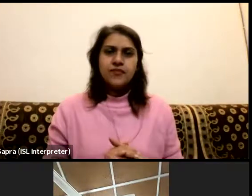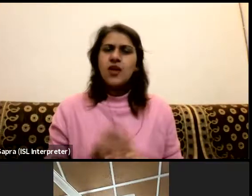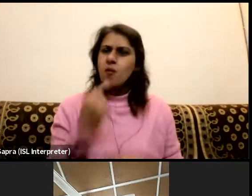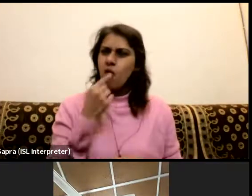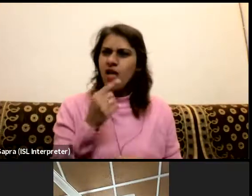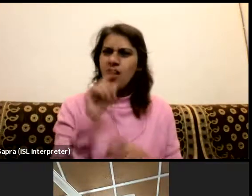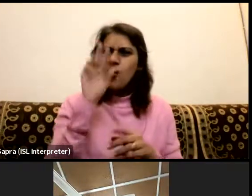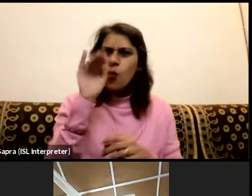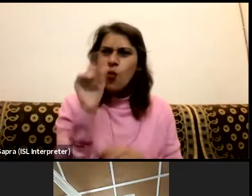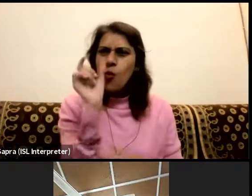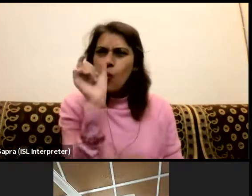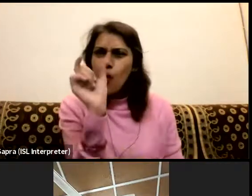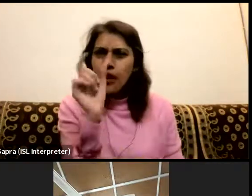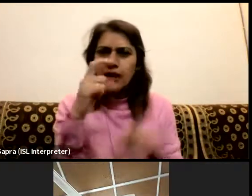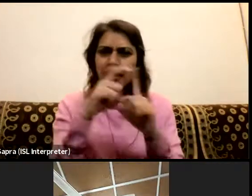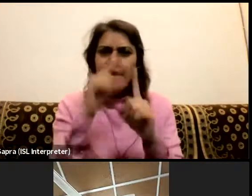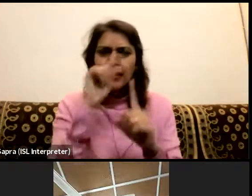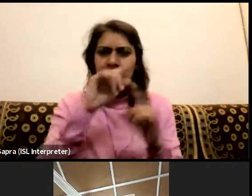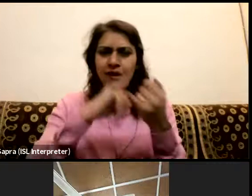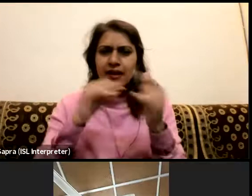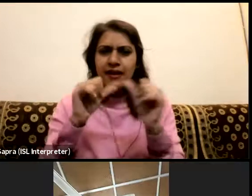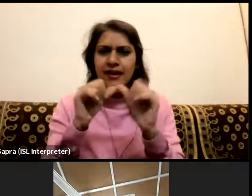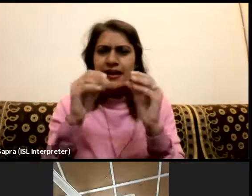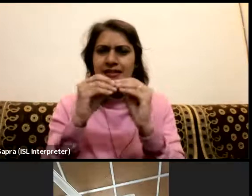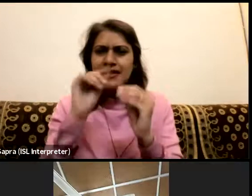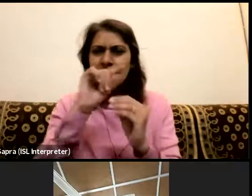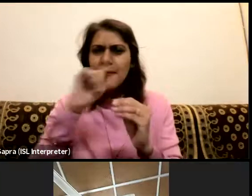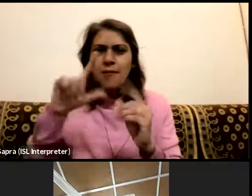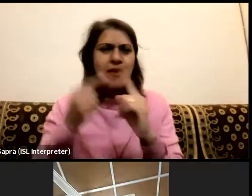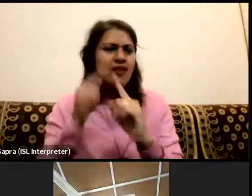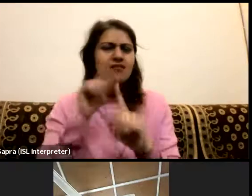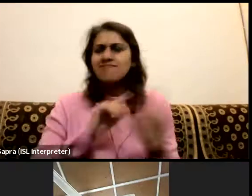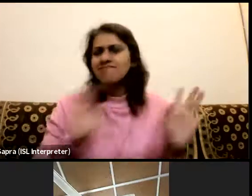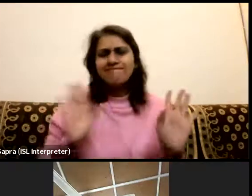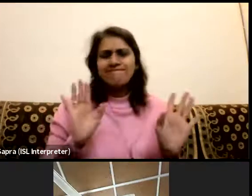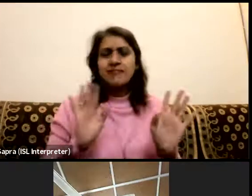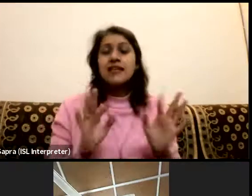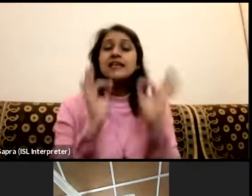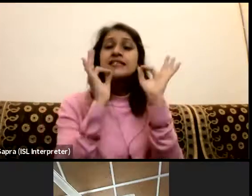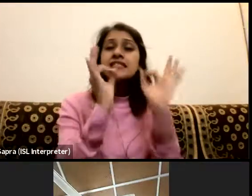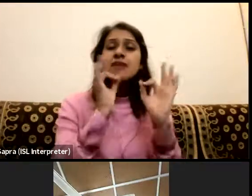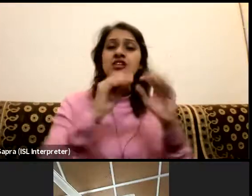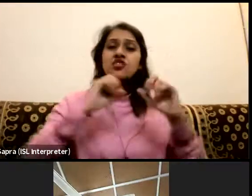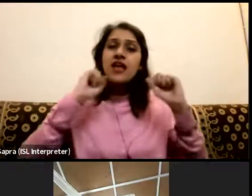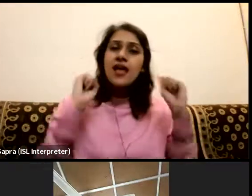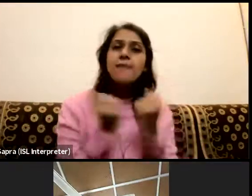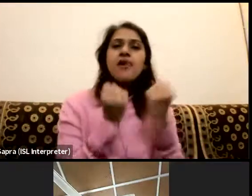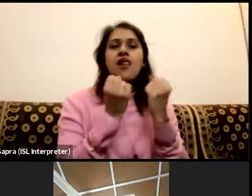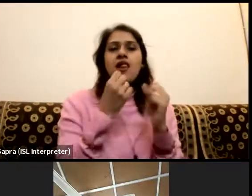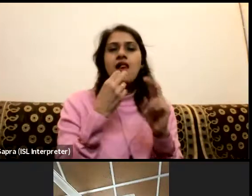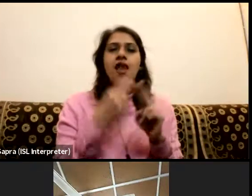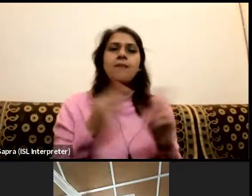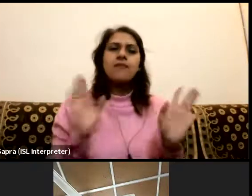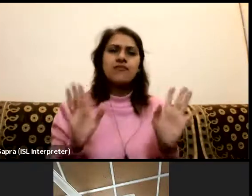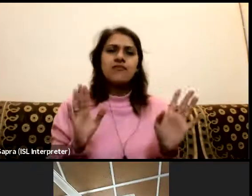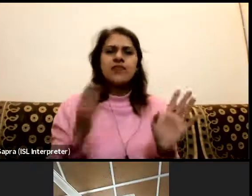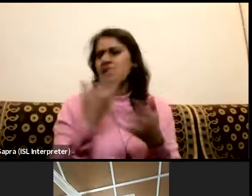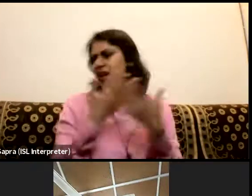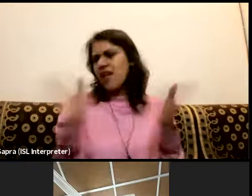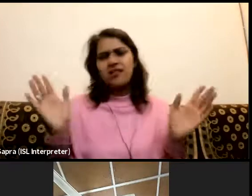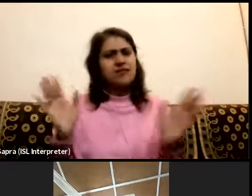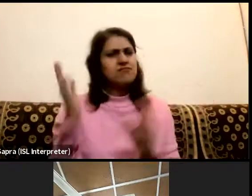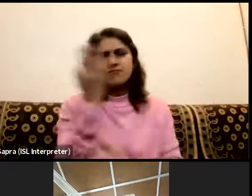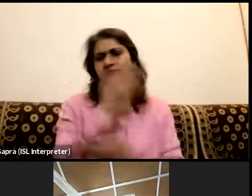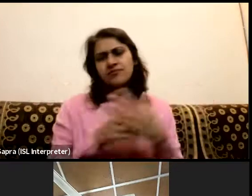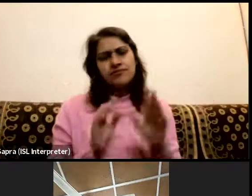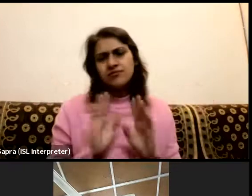disabilities because everybody has got a very special ability. It's not that anybody is disabled in any way. I've been interacting